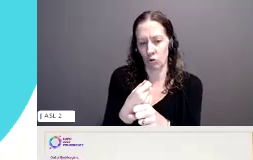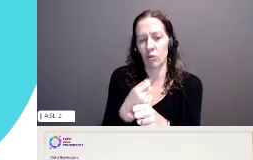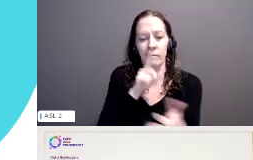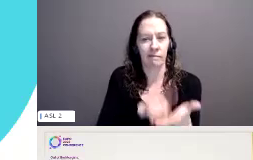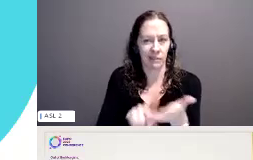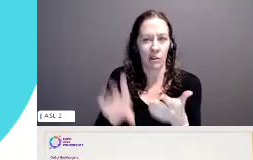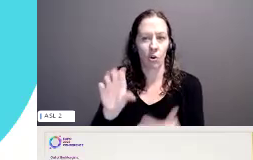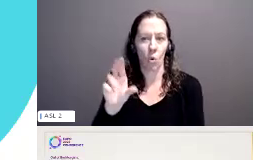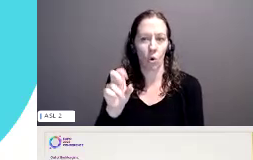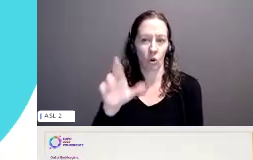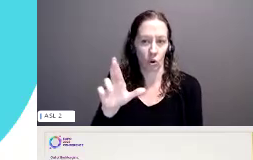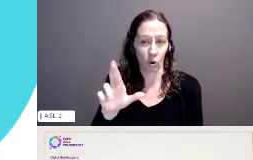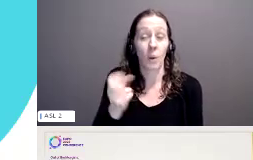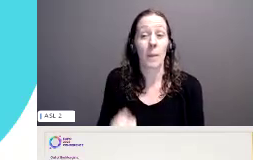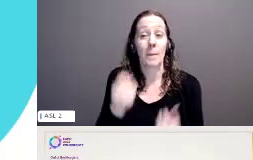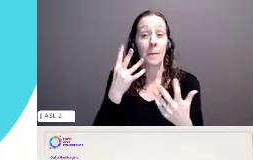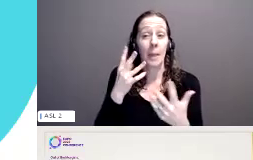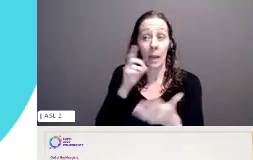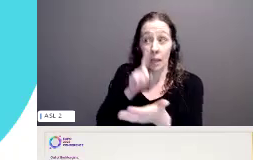presided over numerous inquests.